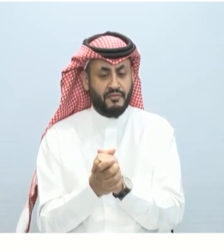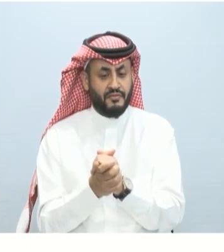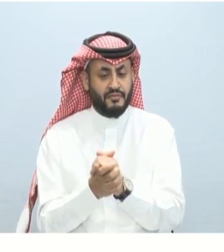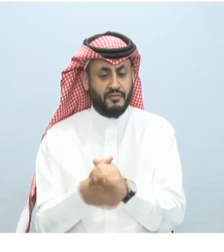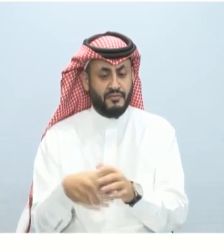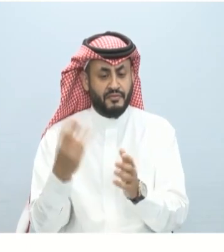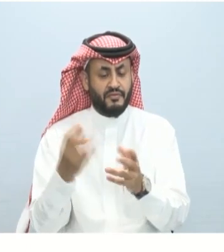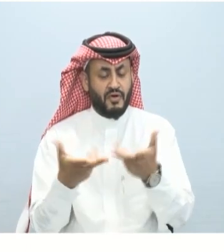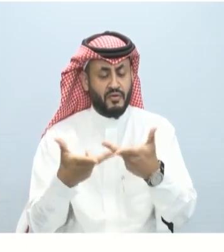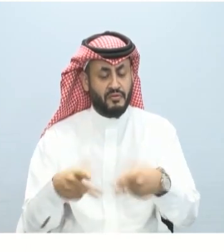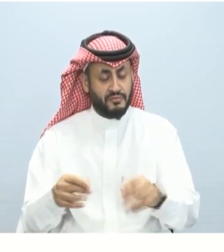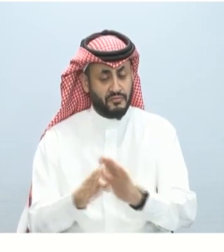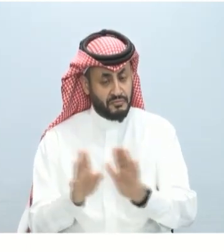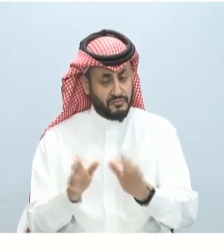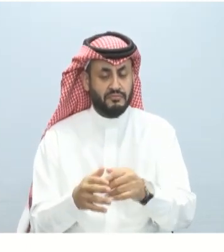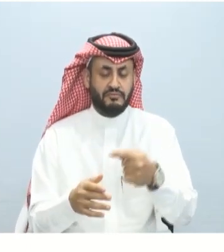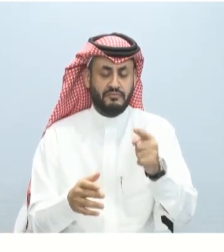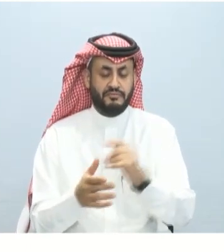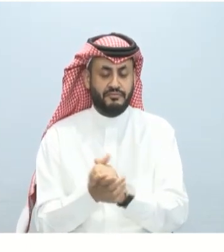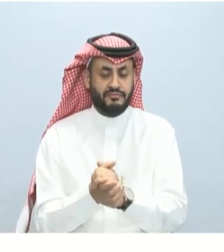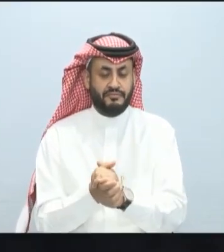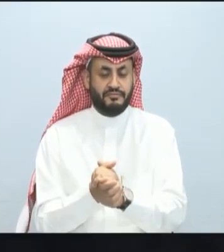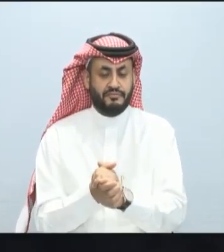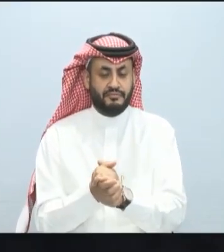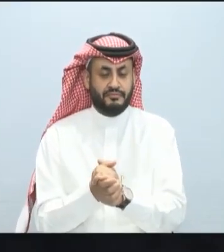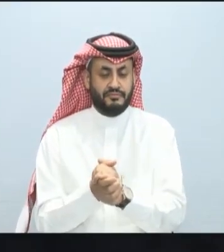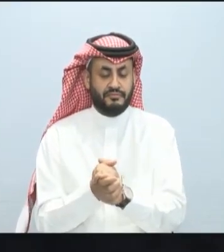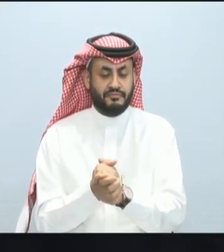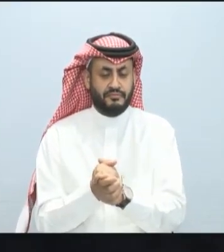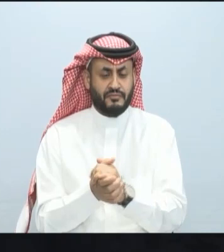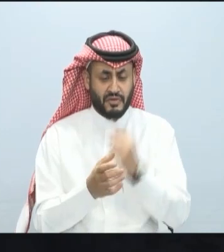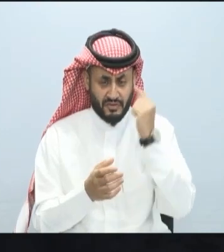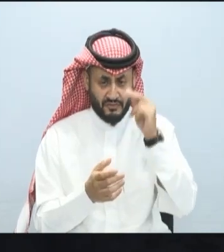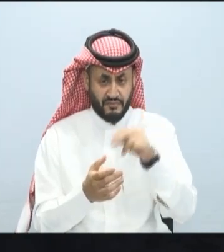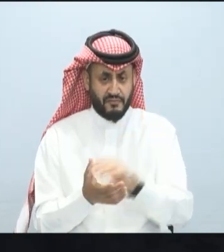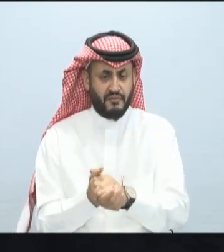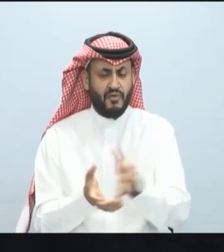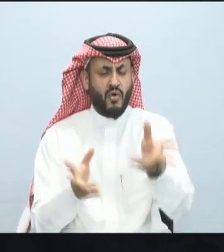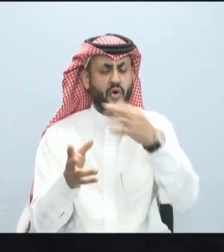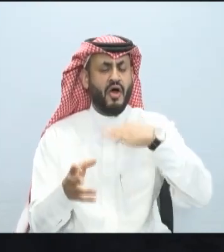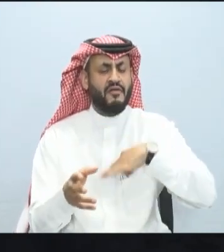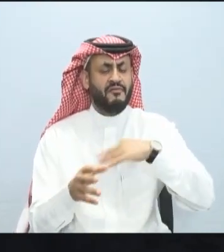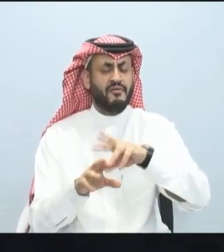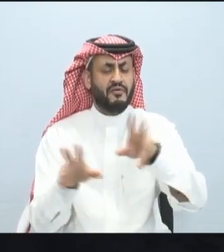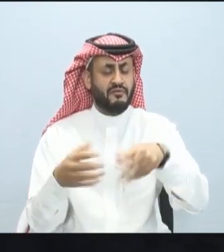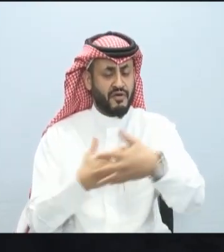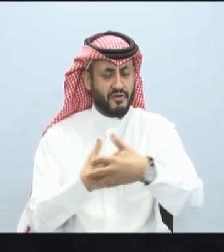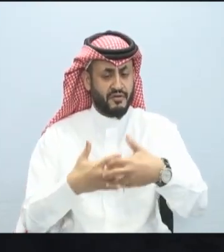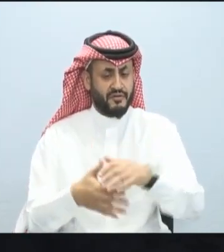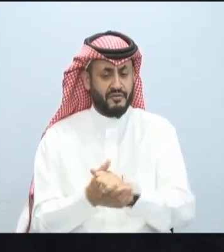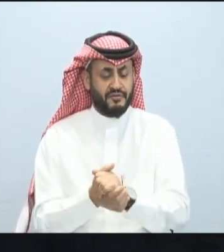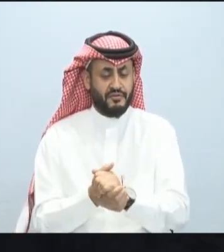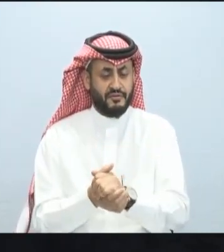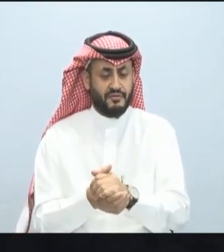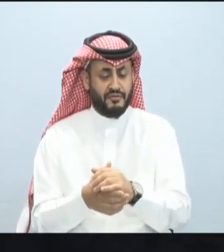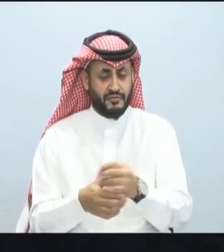fourth part, which is going to be the conclusion. So just to make sure, you can just benefit from this type of table, which is a rubric